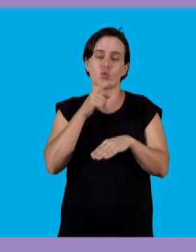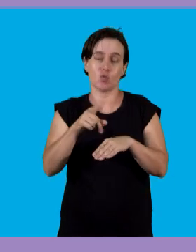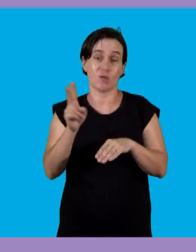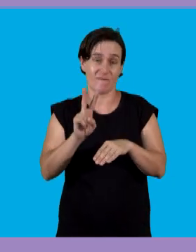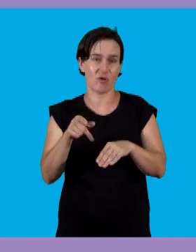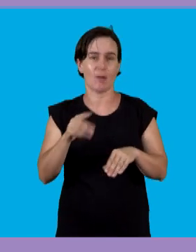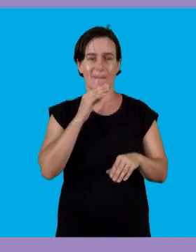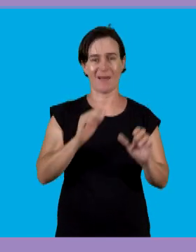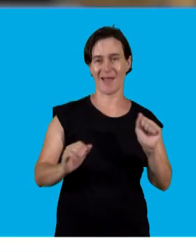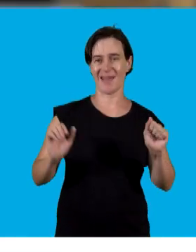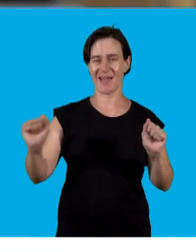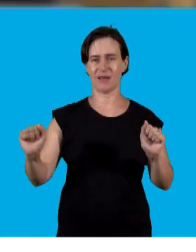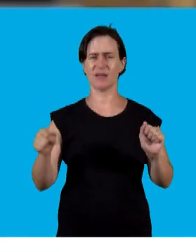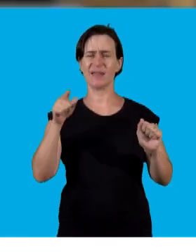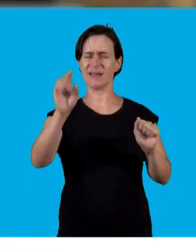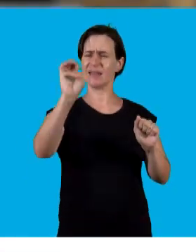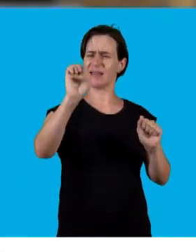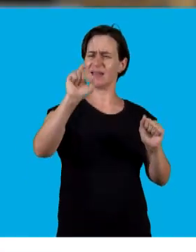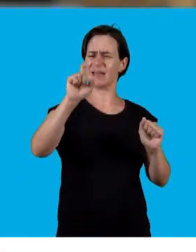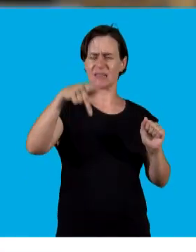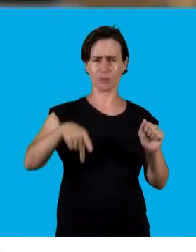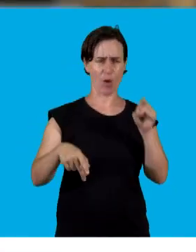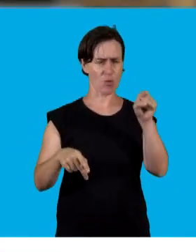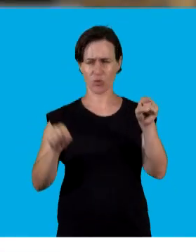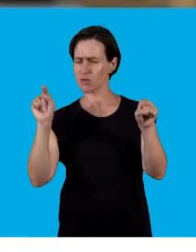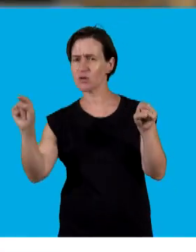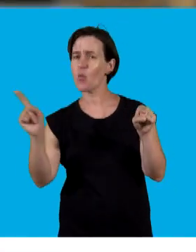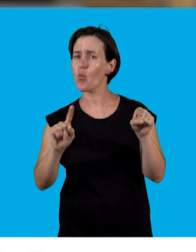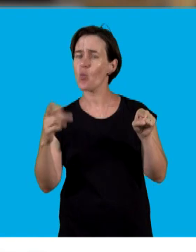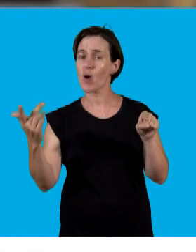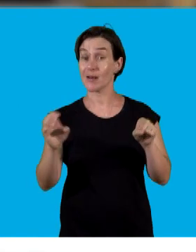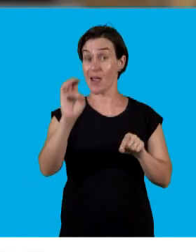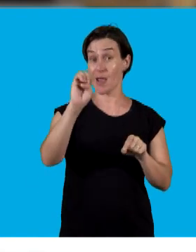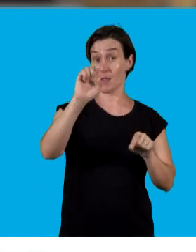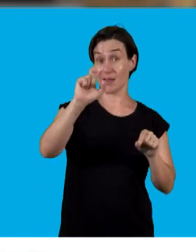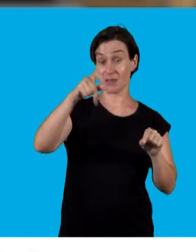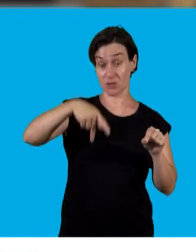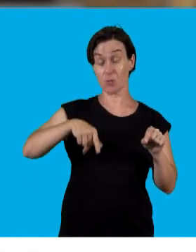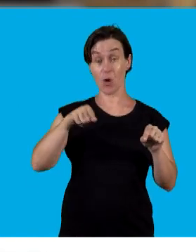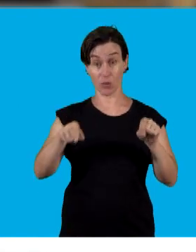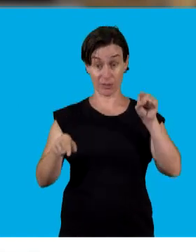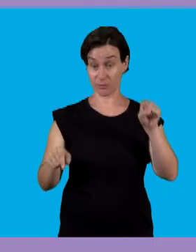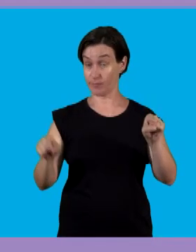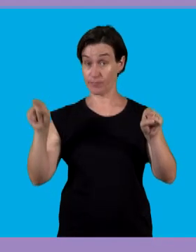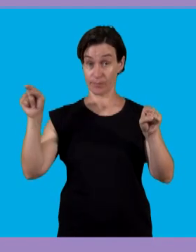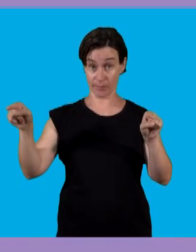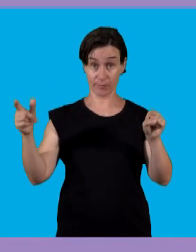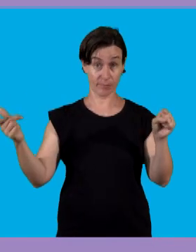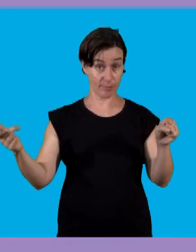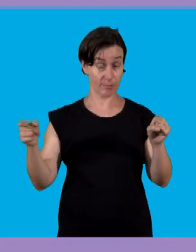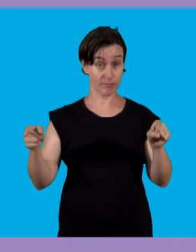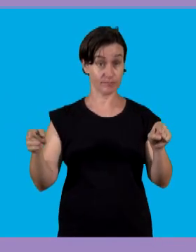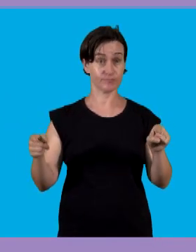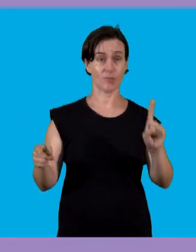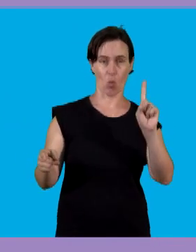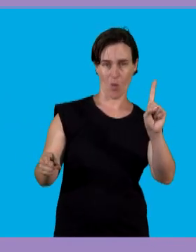and the a. And if we look at the exponents to that base, then we can see that the exponent there to